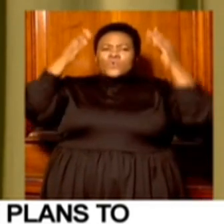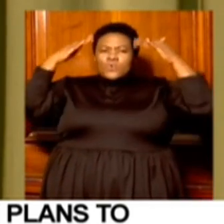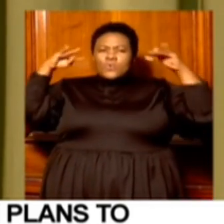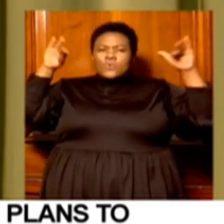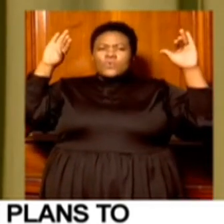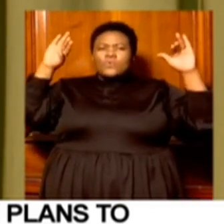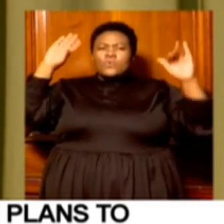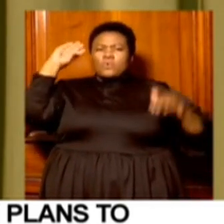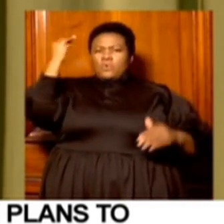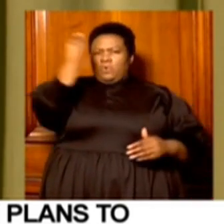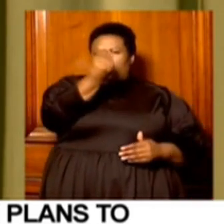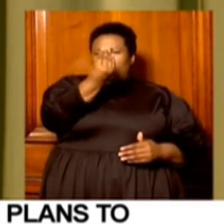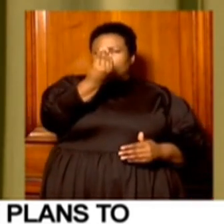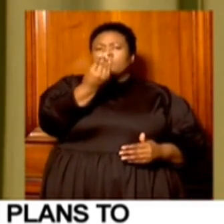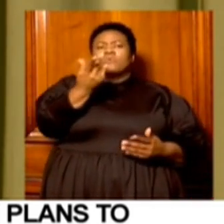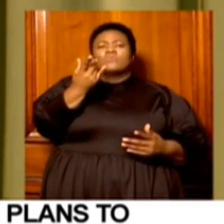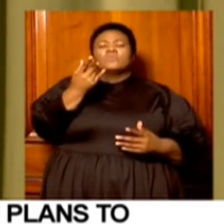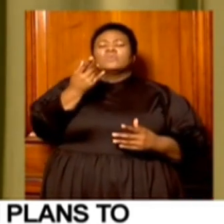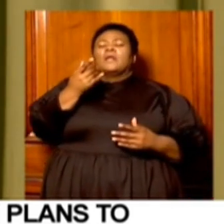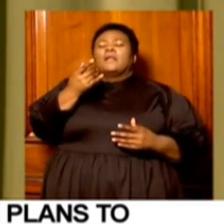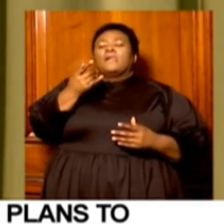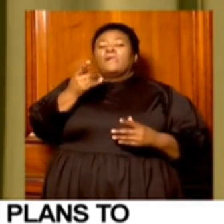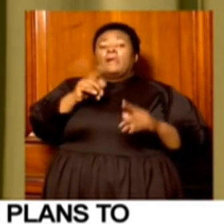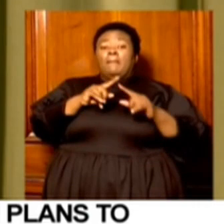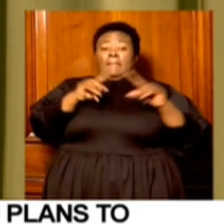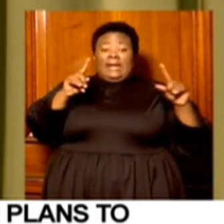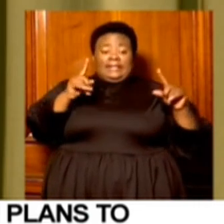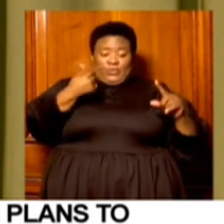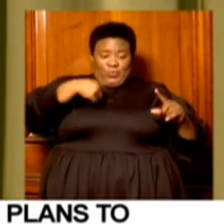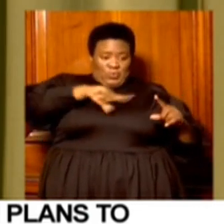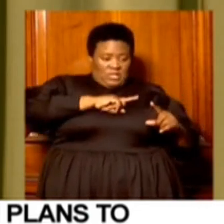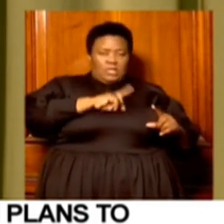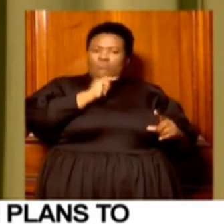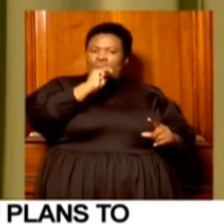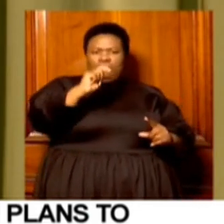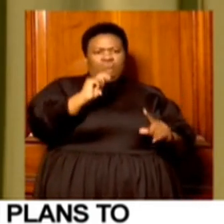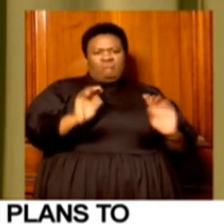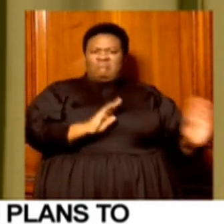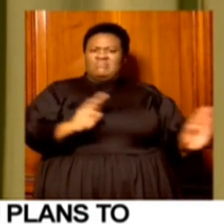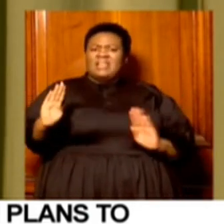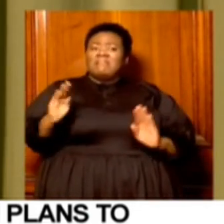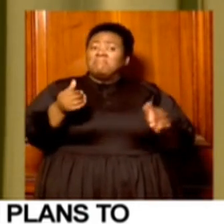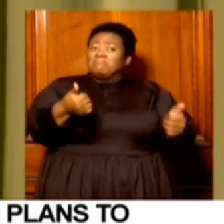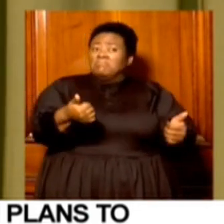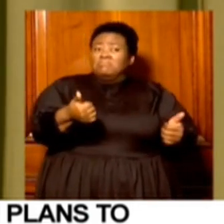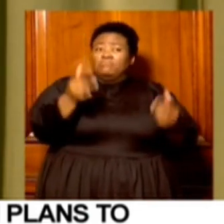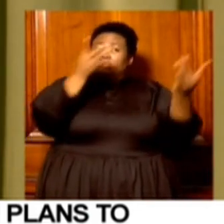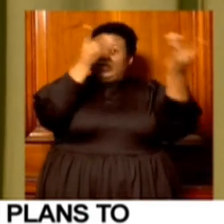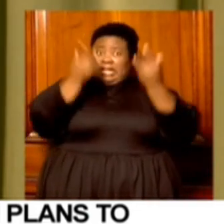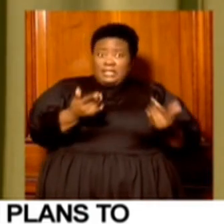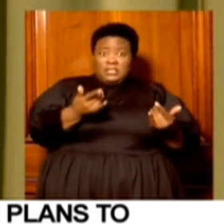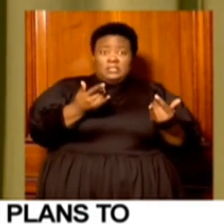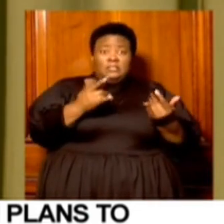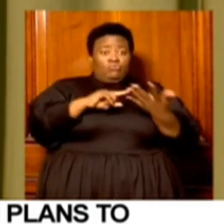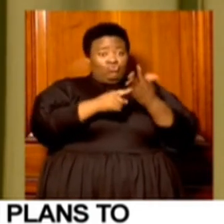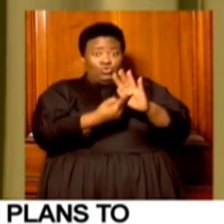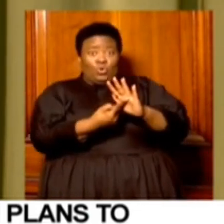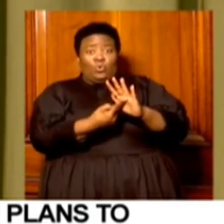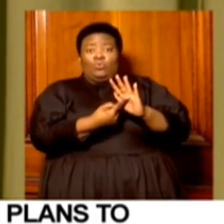The reality is with us. The stats are with us. The research is with